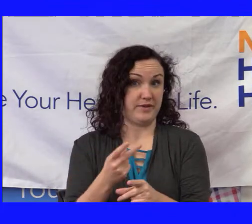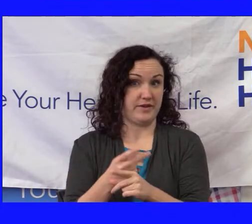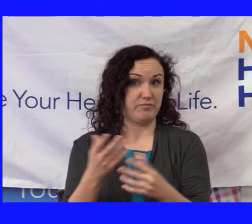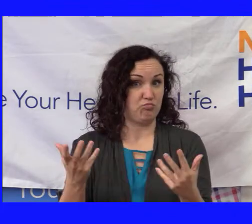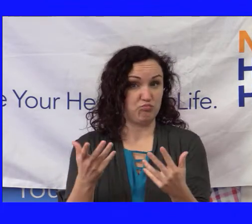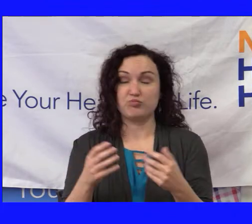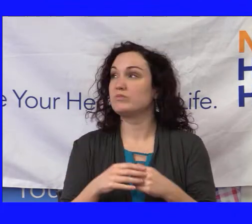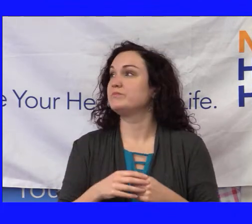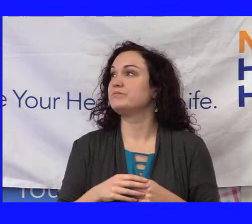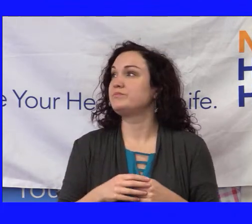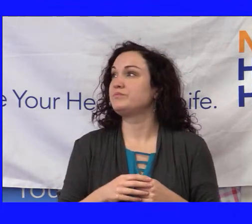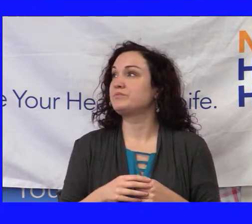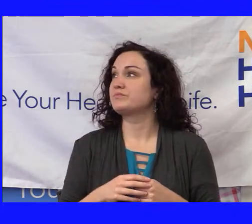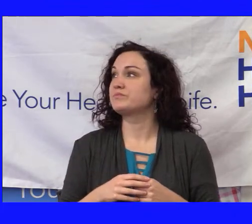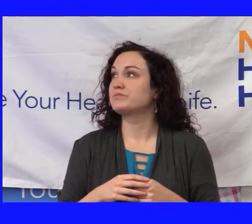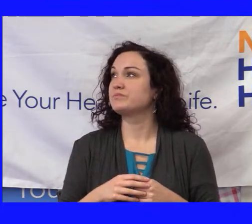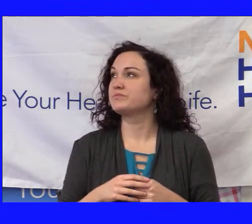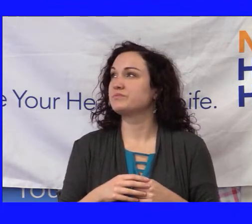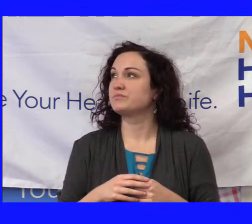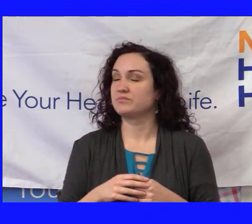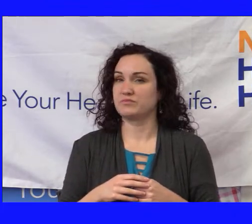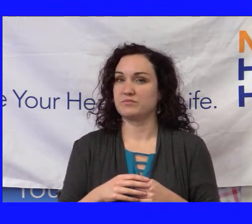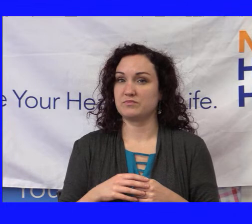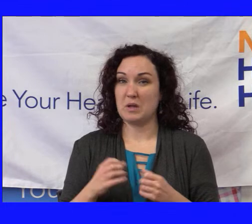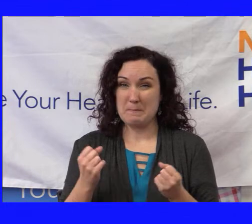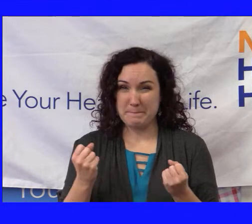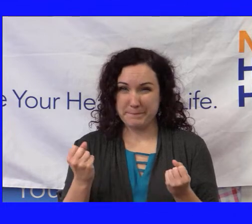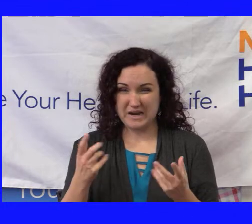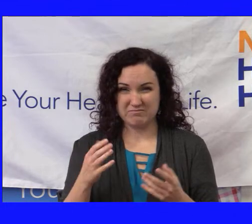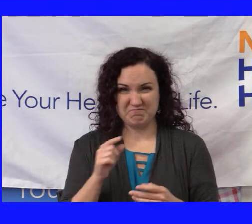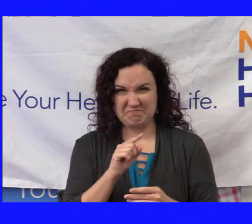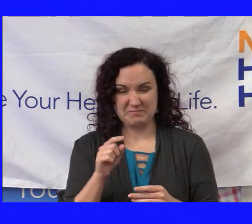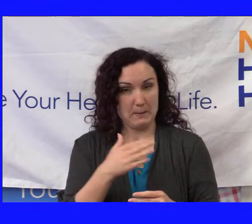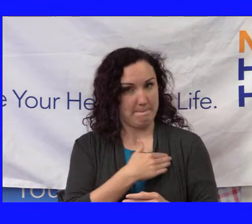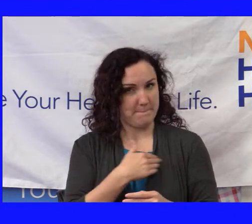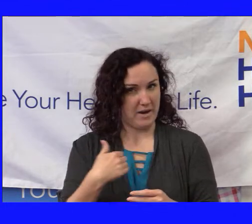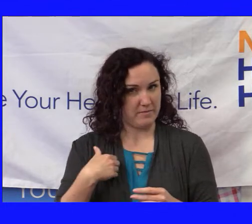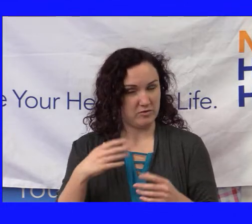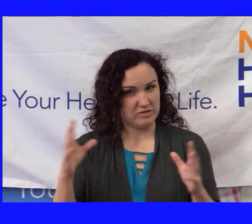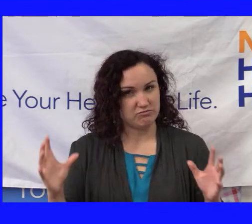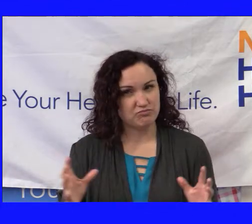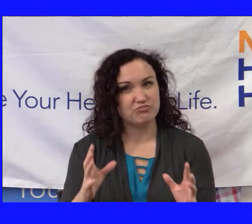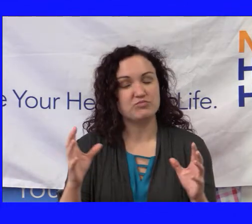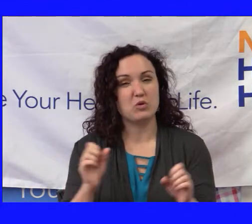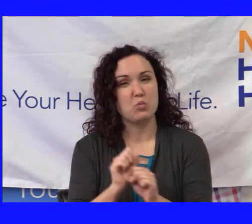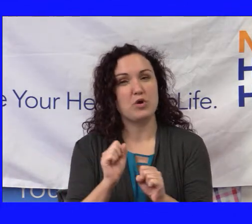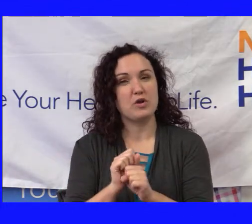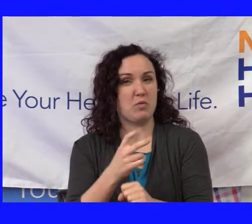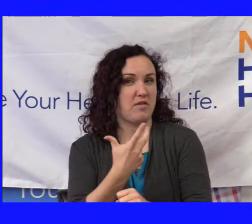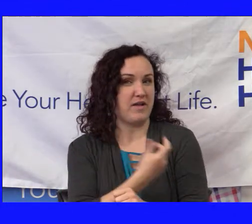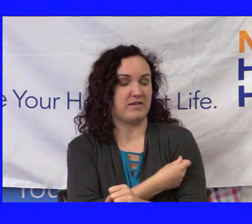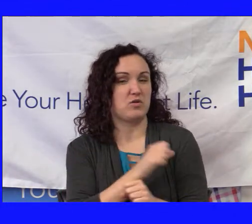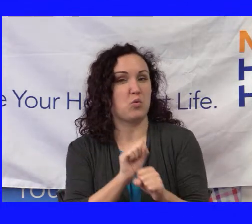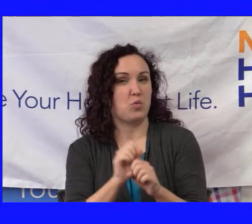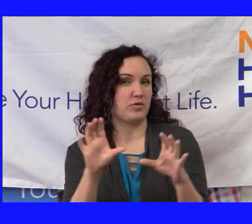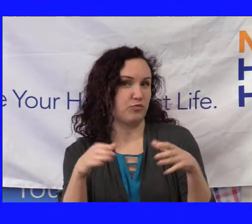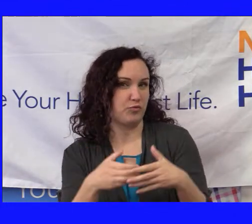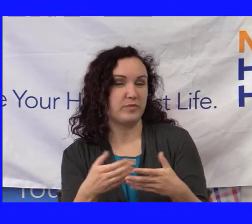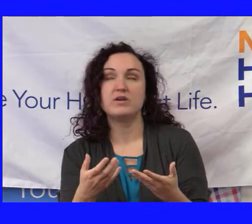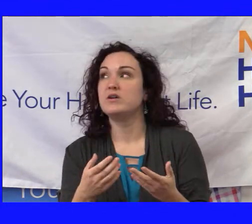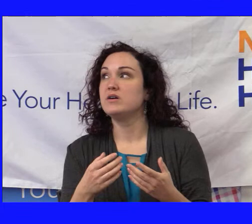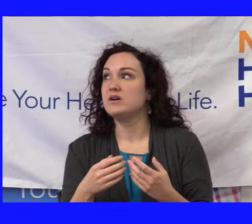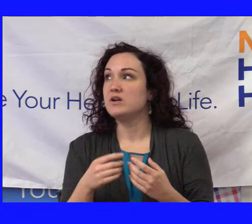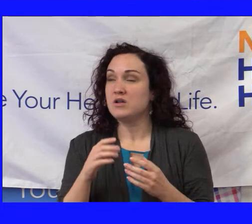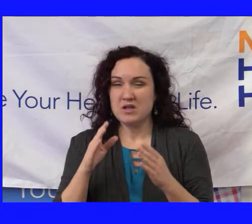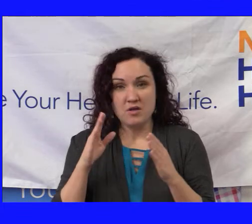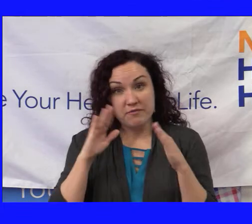group, many of our members have been working with the Vaccine Communication Work Group, which has really been focused on